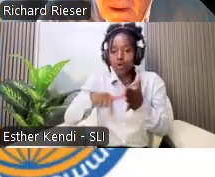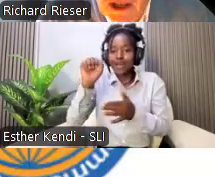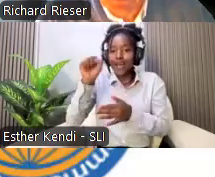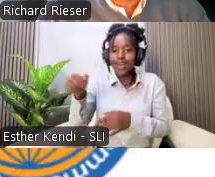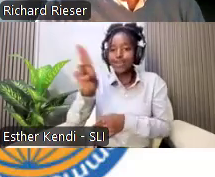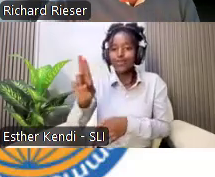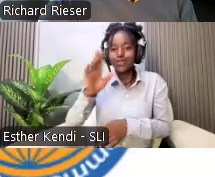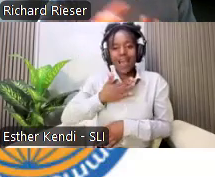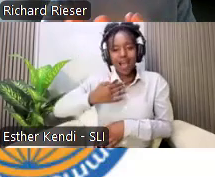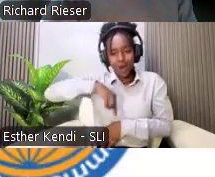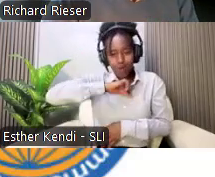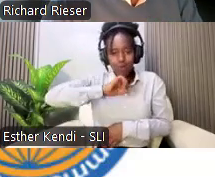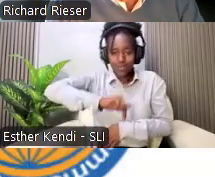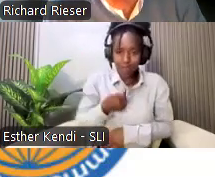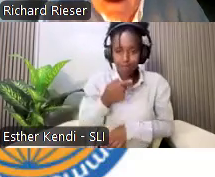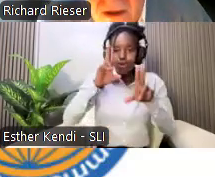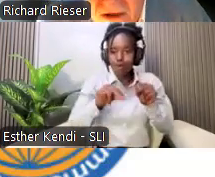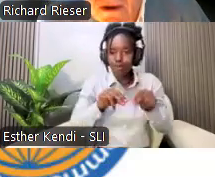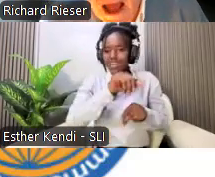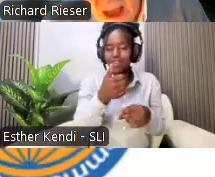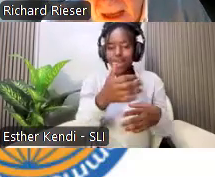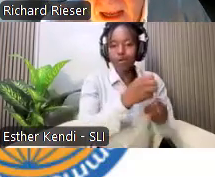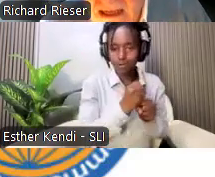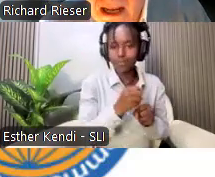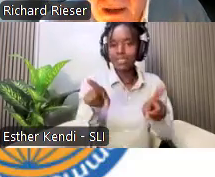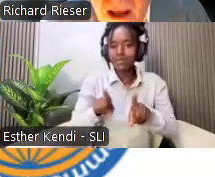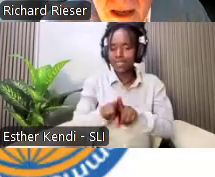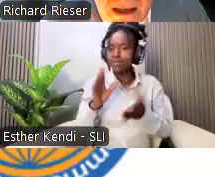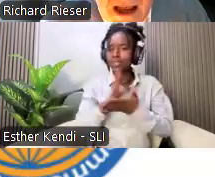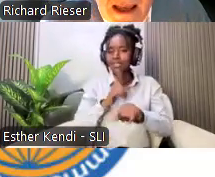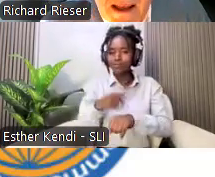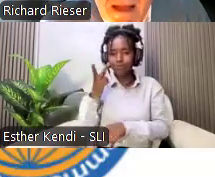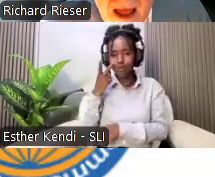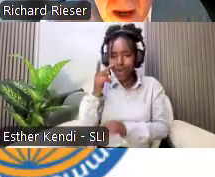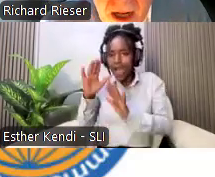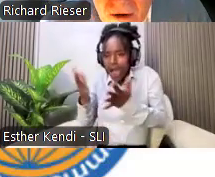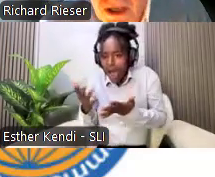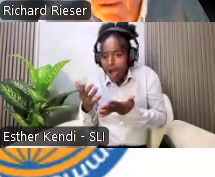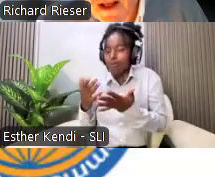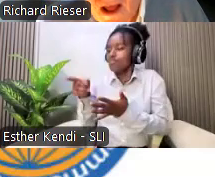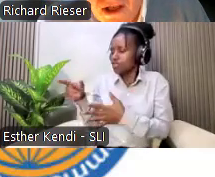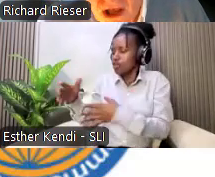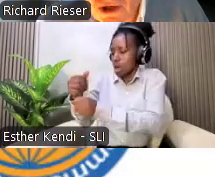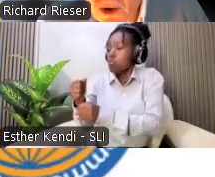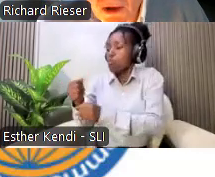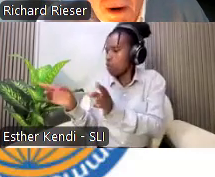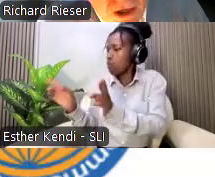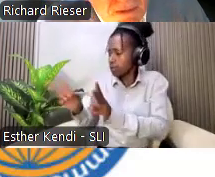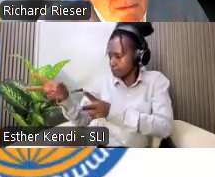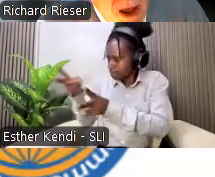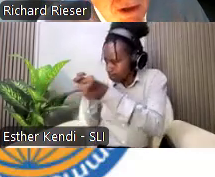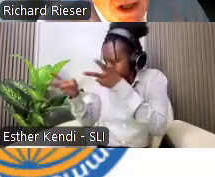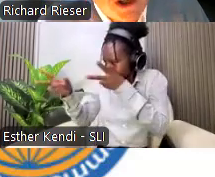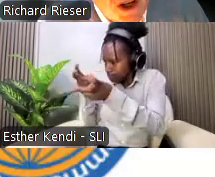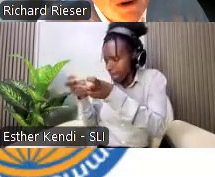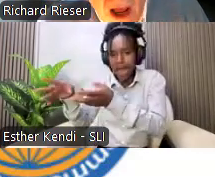rehabilitation professionals have recently moved over to listening to us and taking an inclusive social model approach,